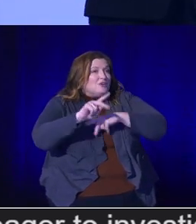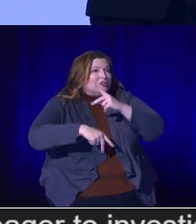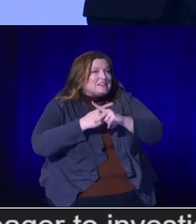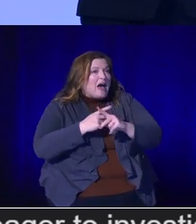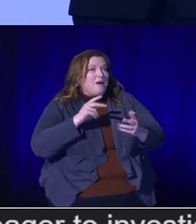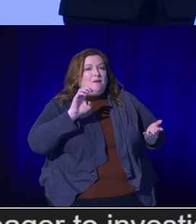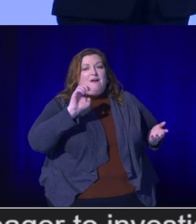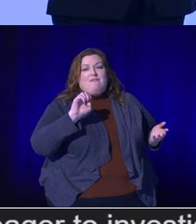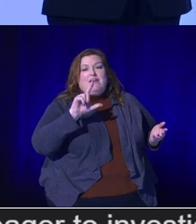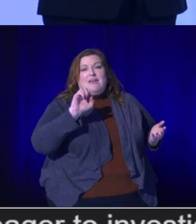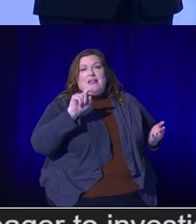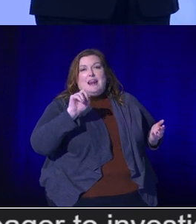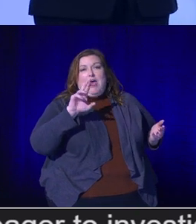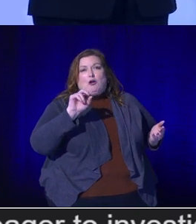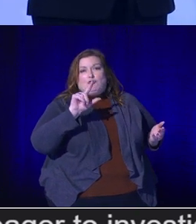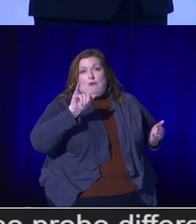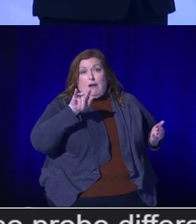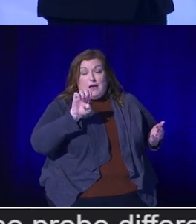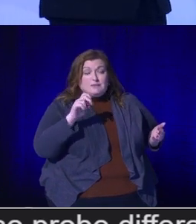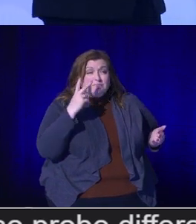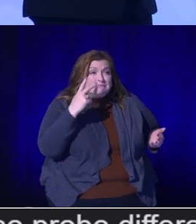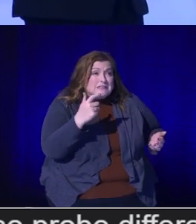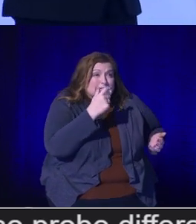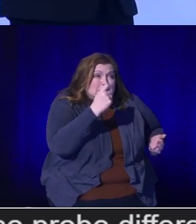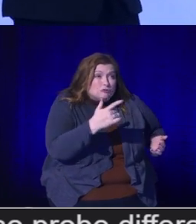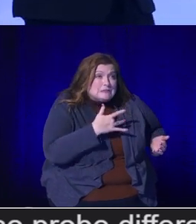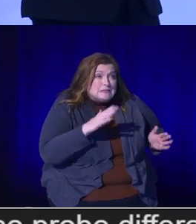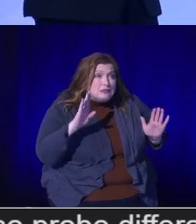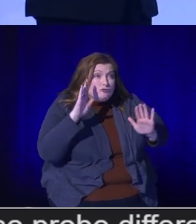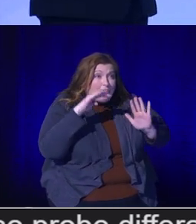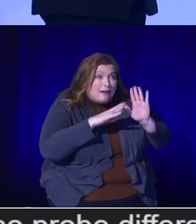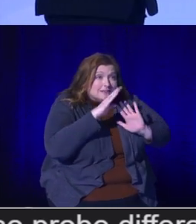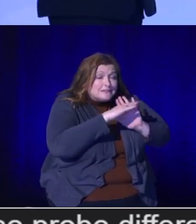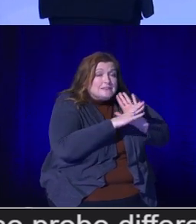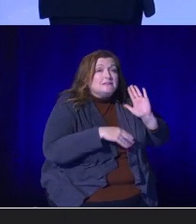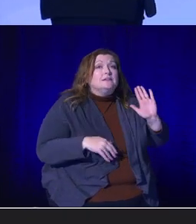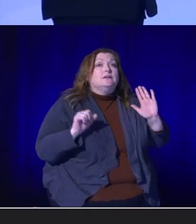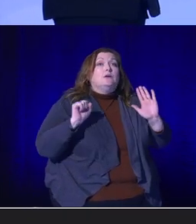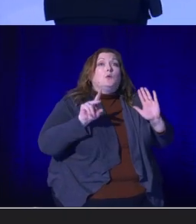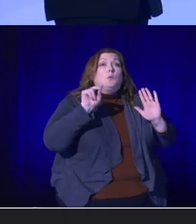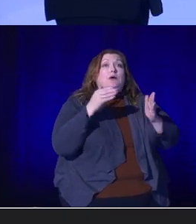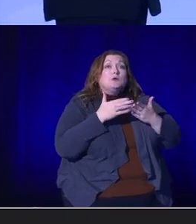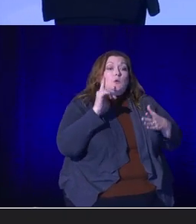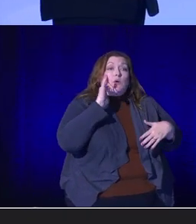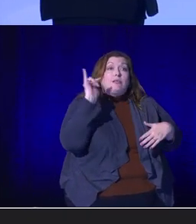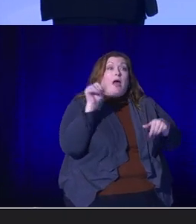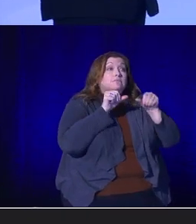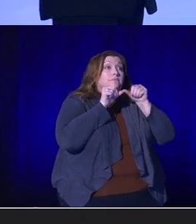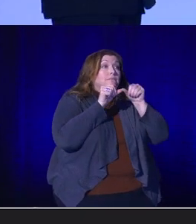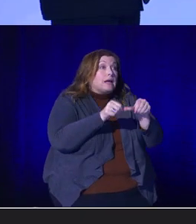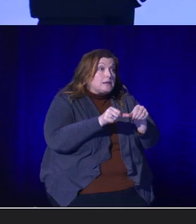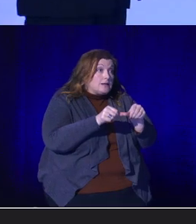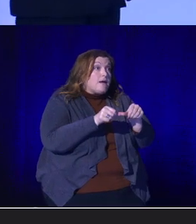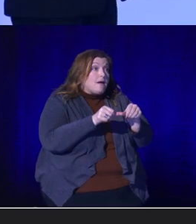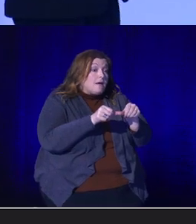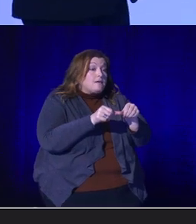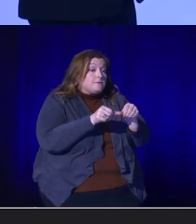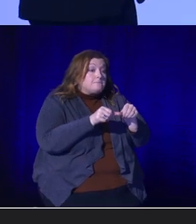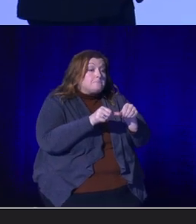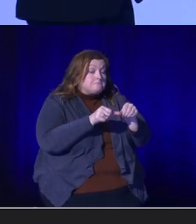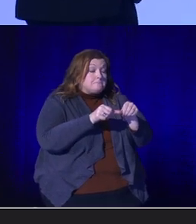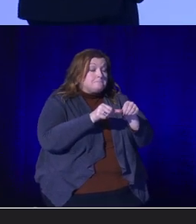And we saw some really interesting trends. So we could do things like maintain the